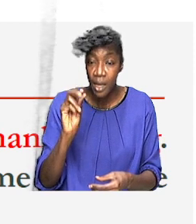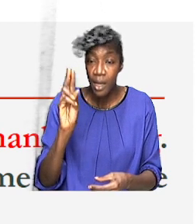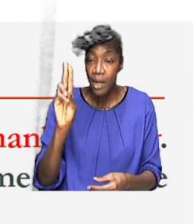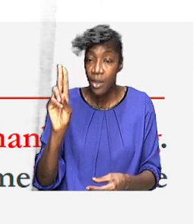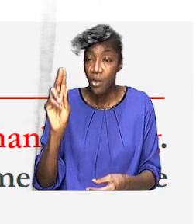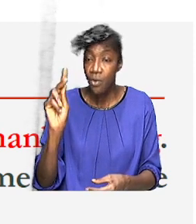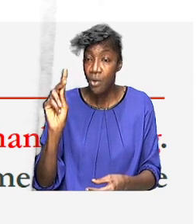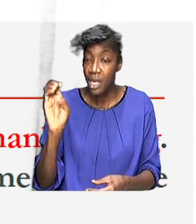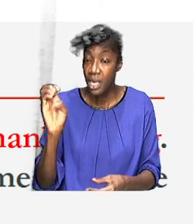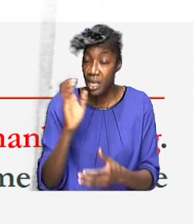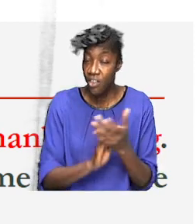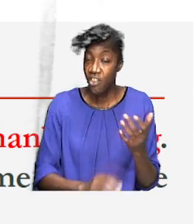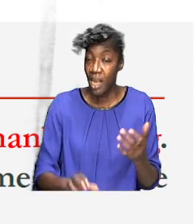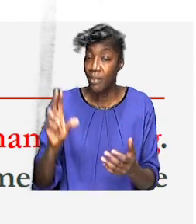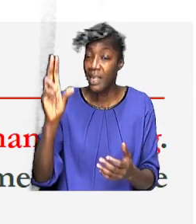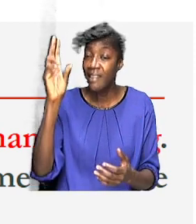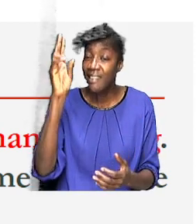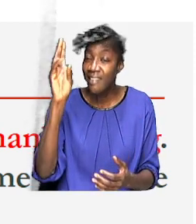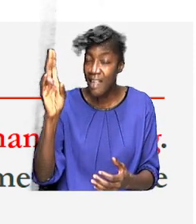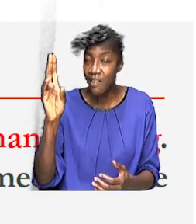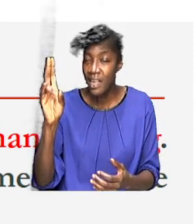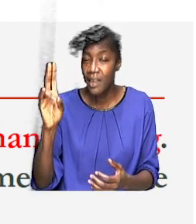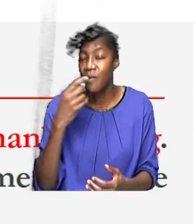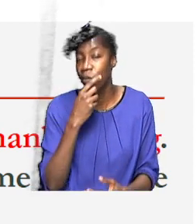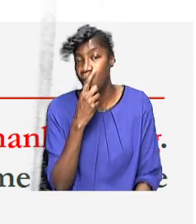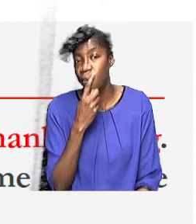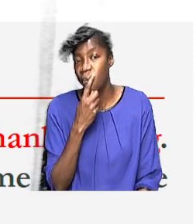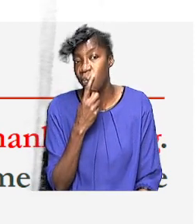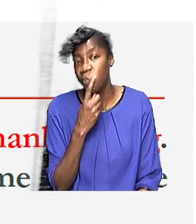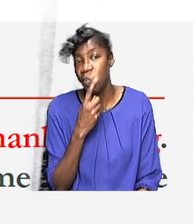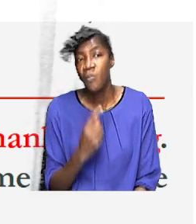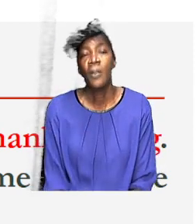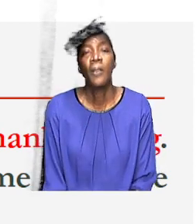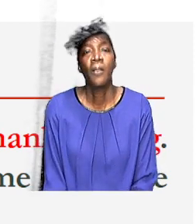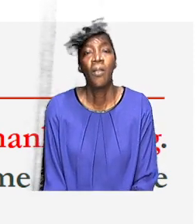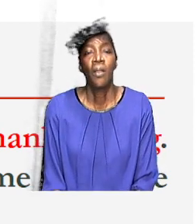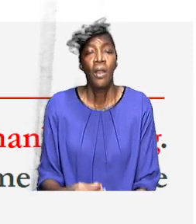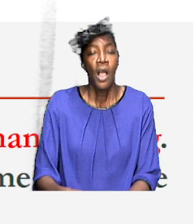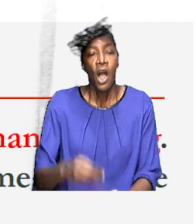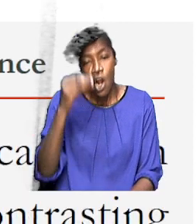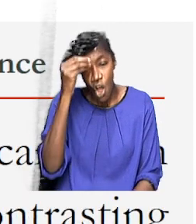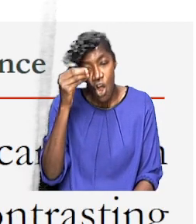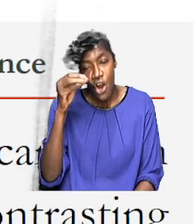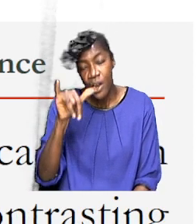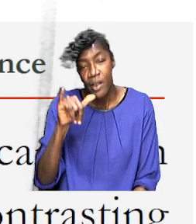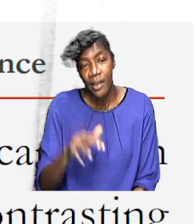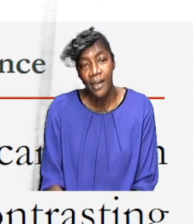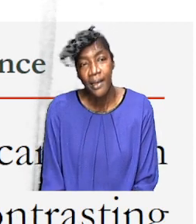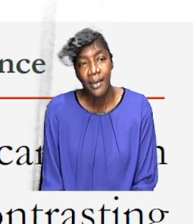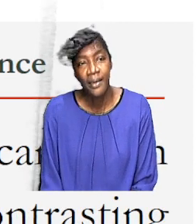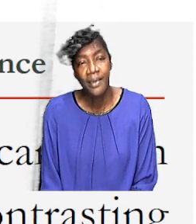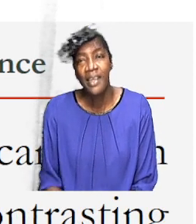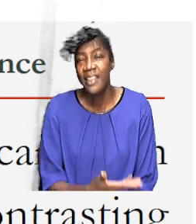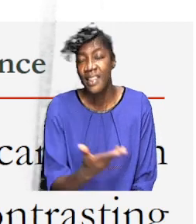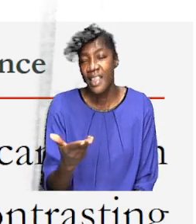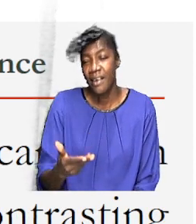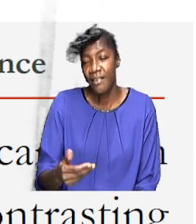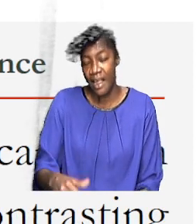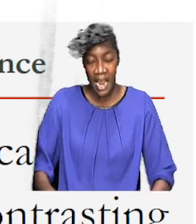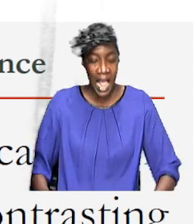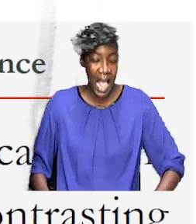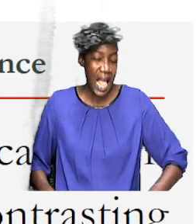closing. One of the lessons I want us to get from this story is we learn that there's an